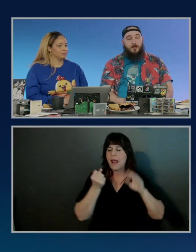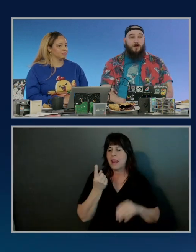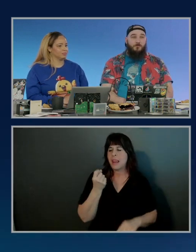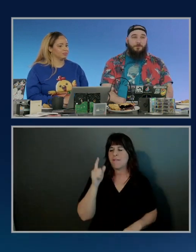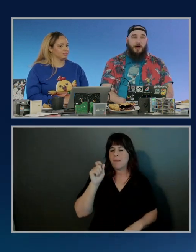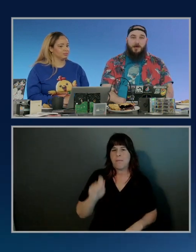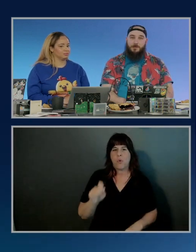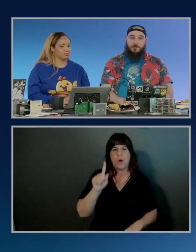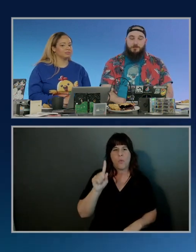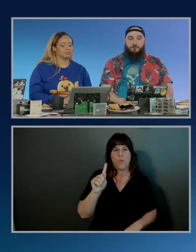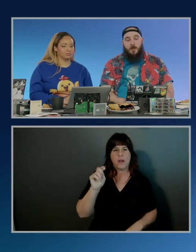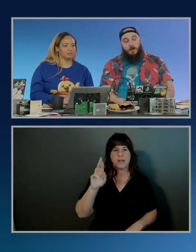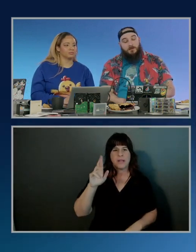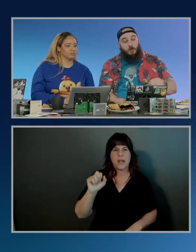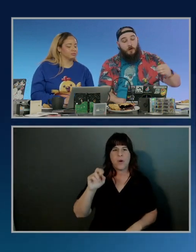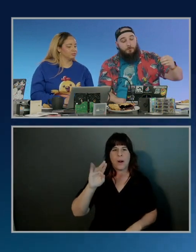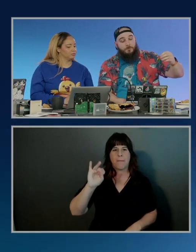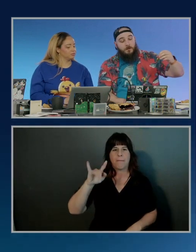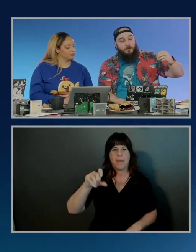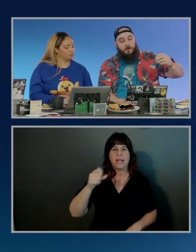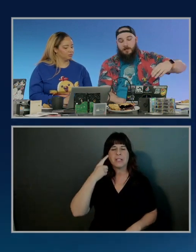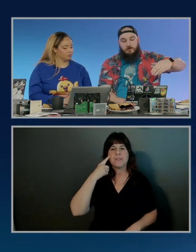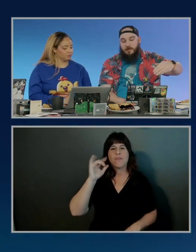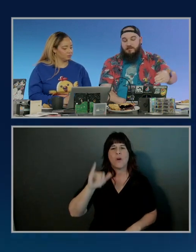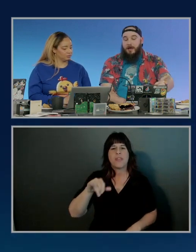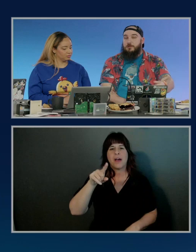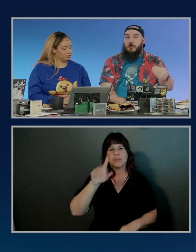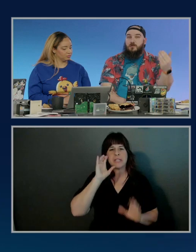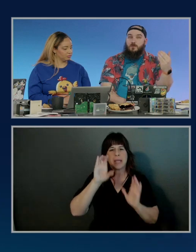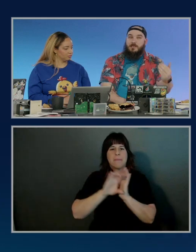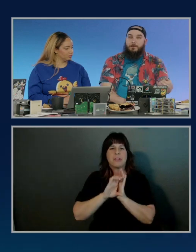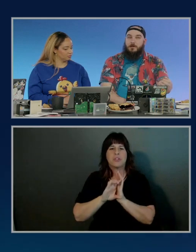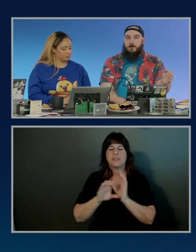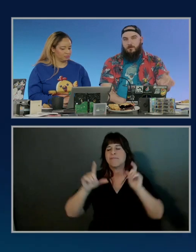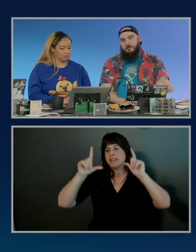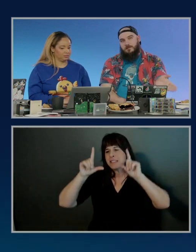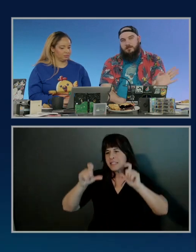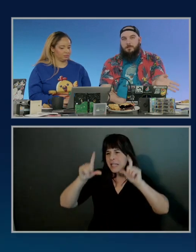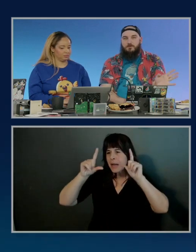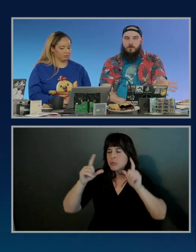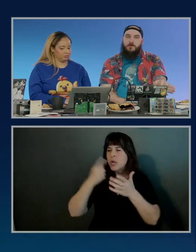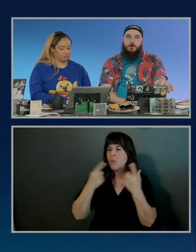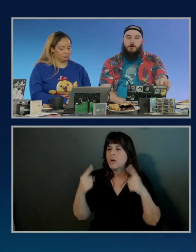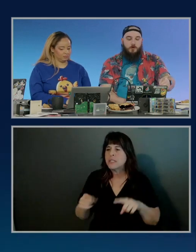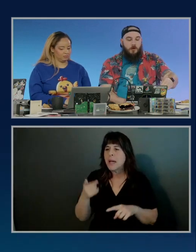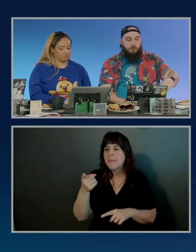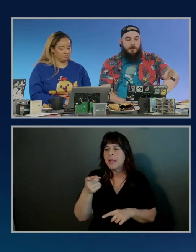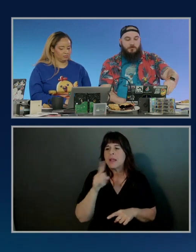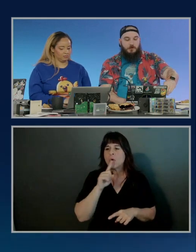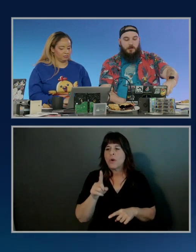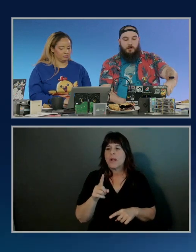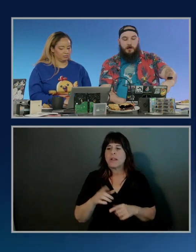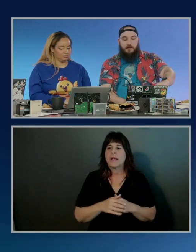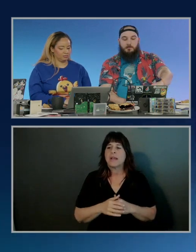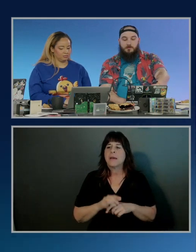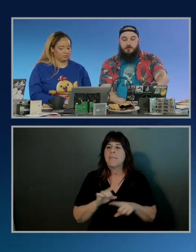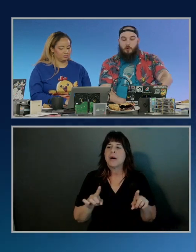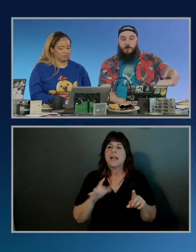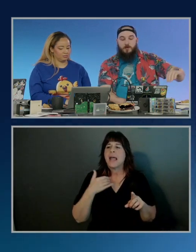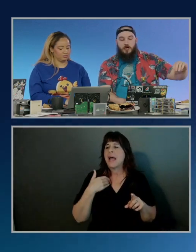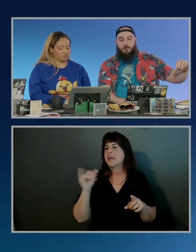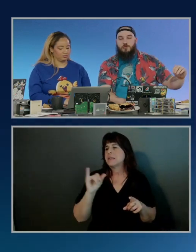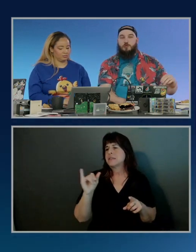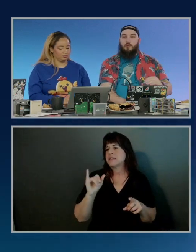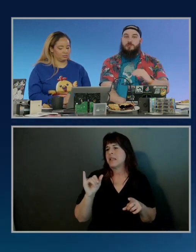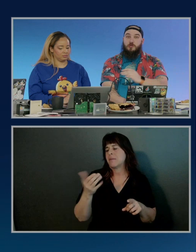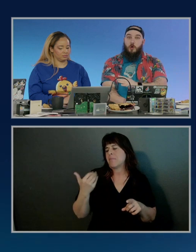petabytes of Pi images. So it gives you like a snapshot of what's happening here. This is a snapshot from November though, but it gives you like the amount of